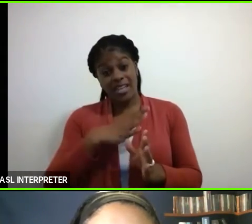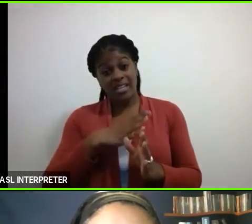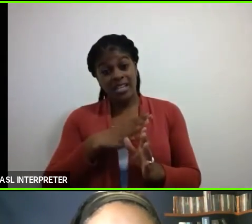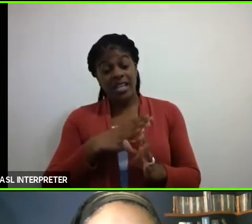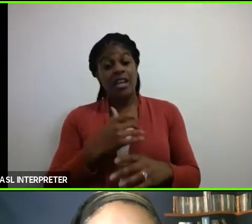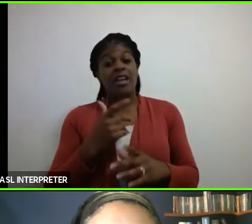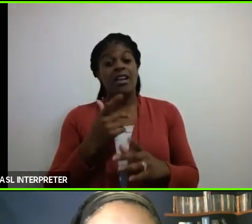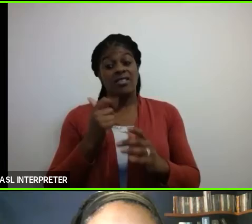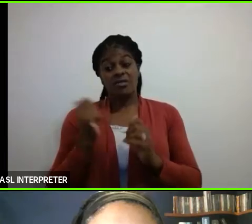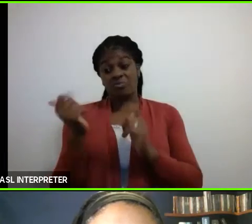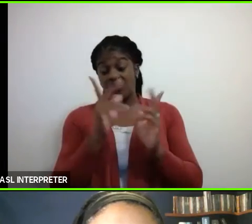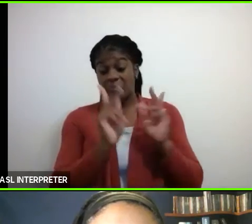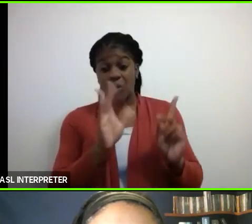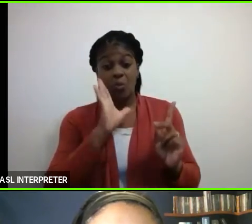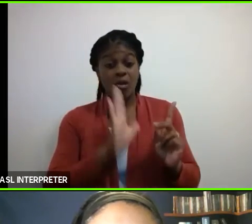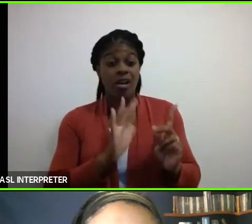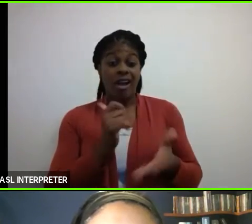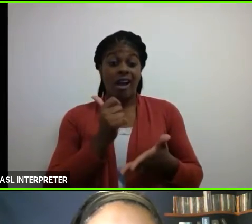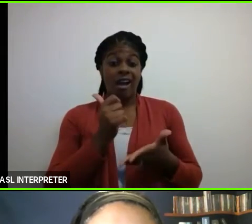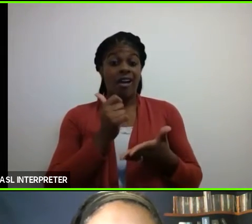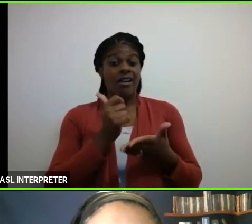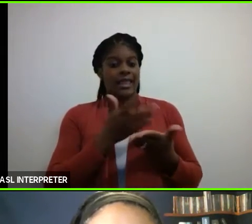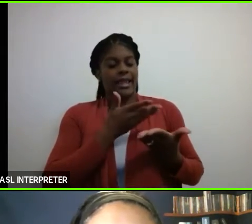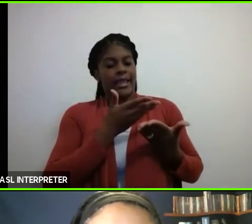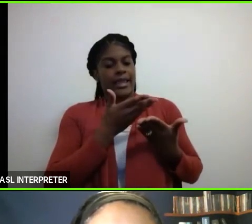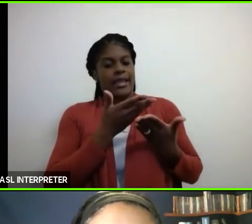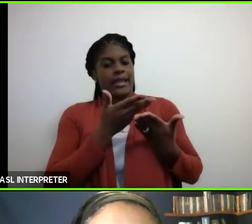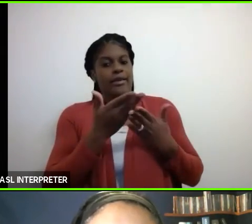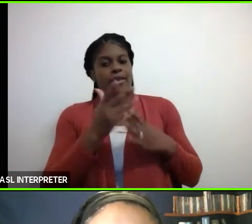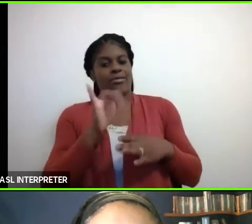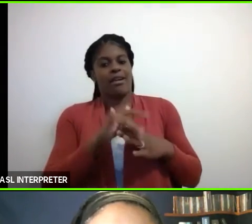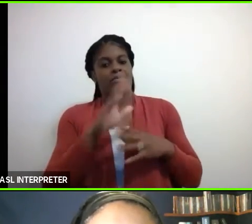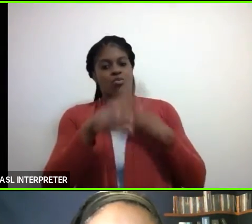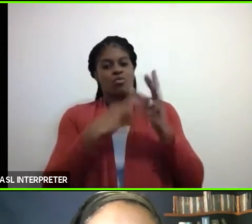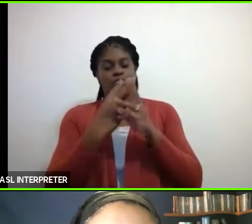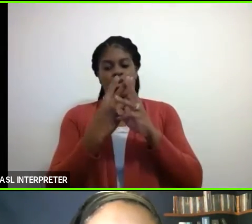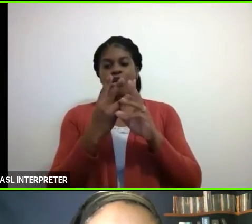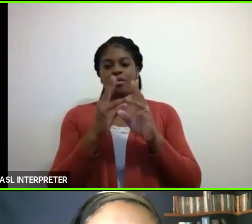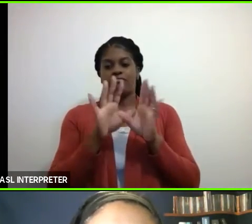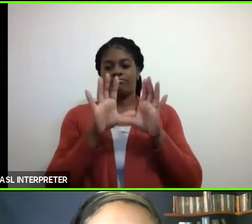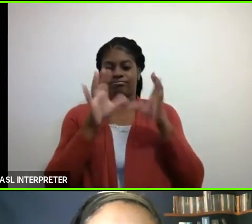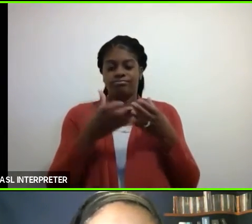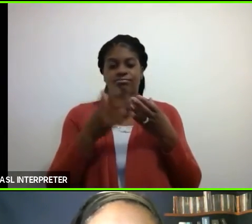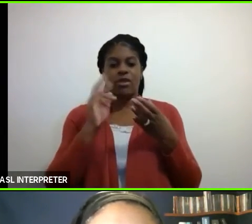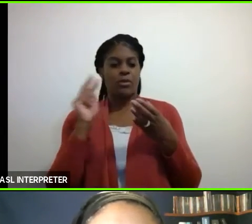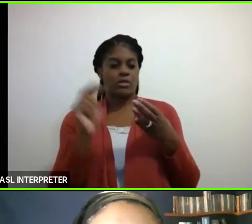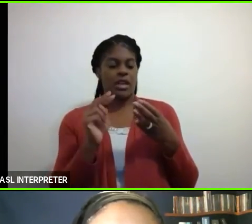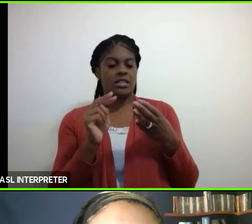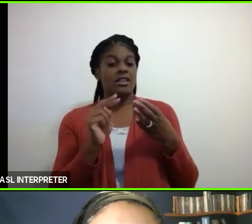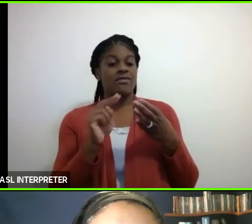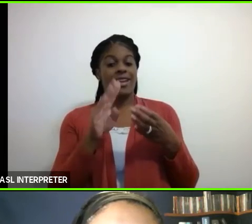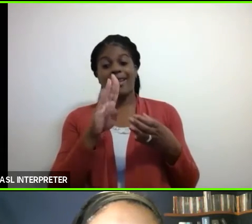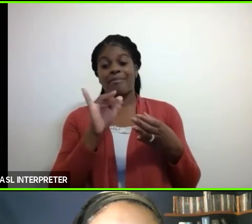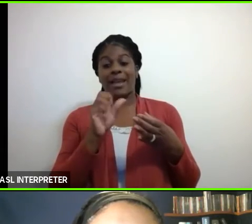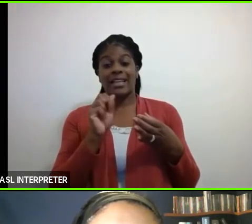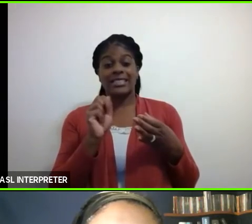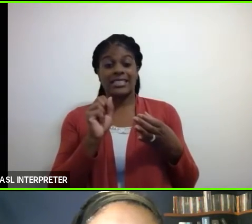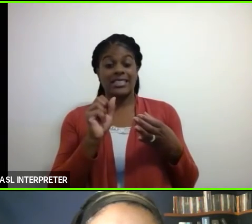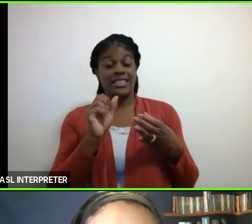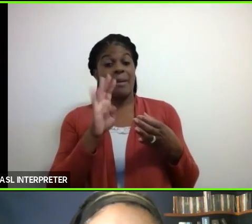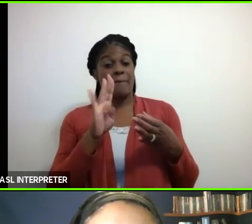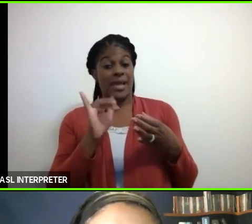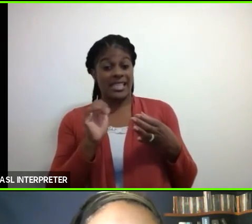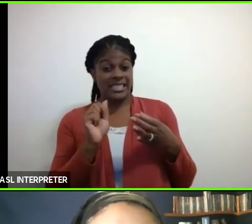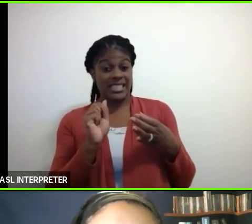inherently carry the worldview, perspective, and biases of those who develop those instruments. And they could